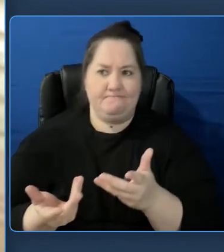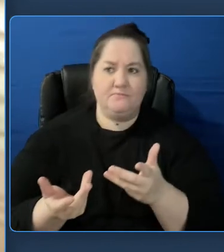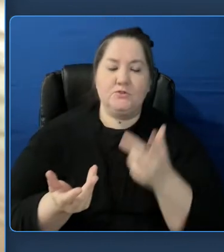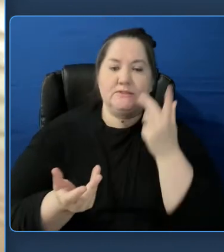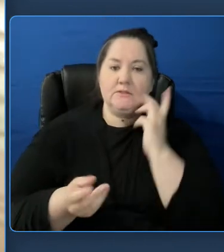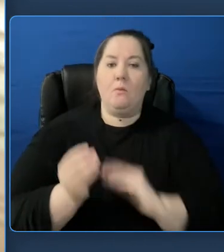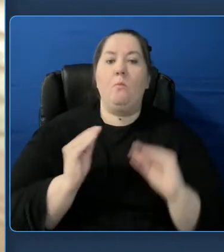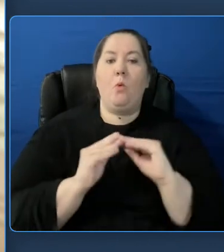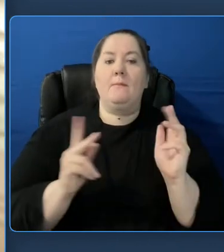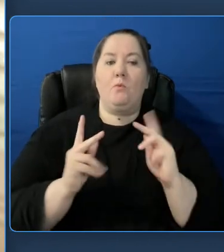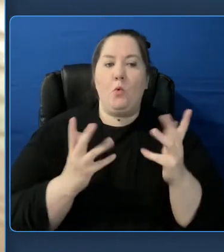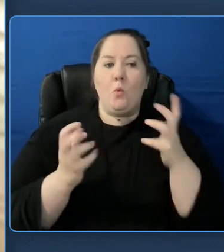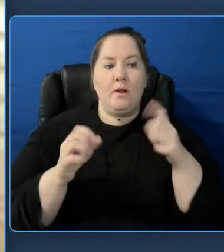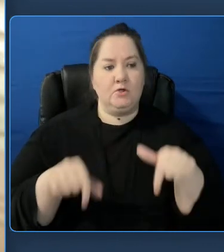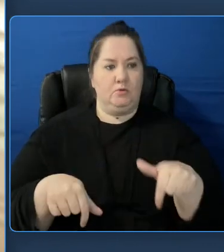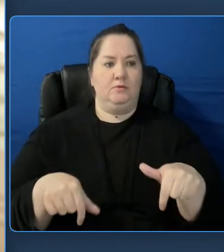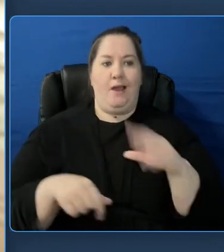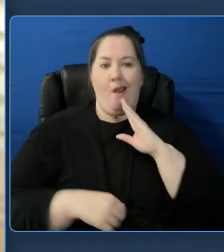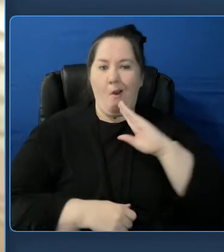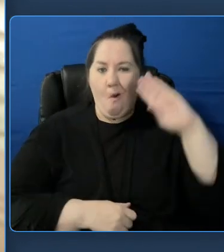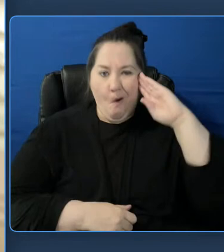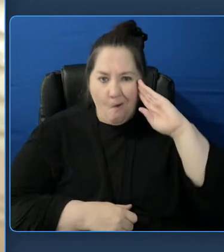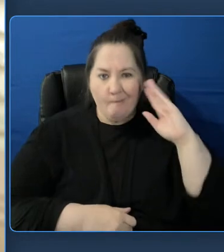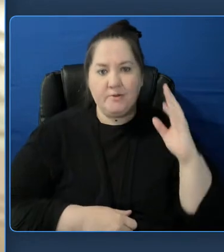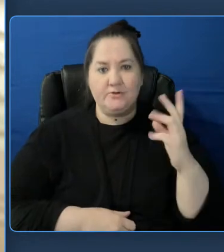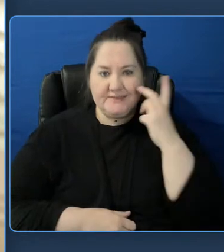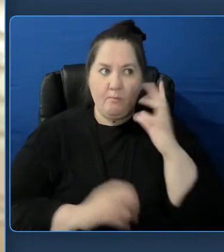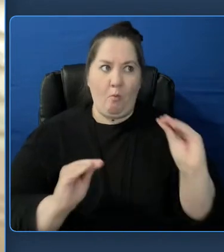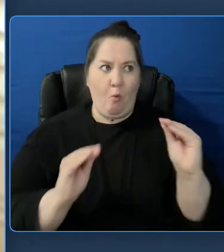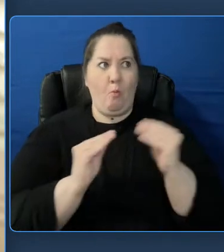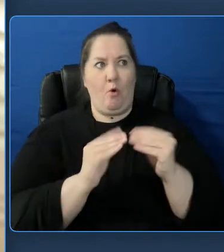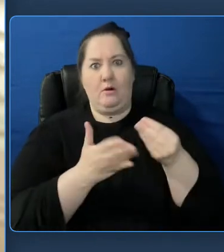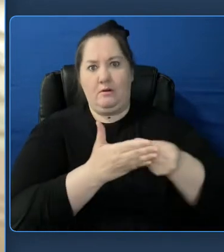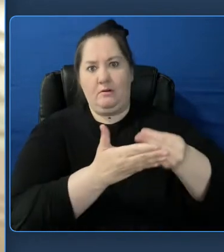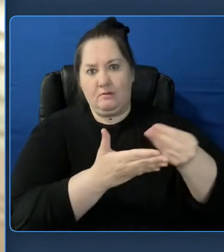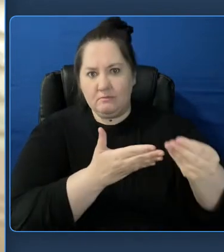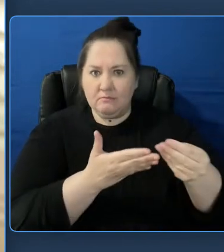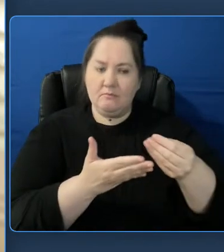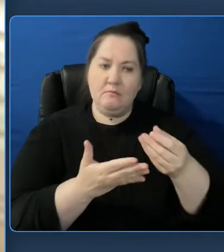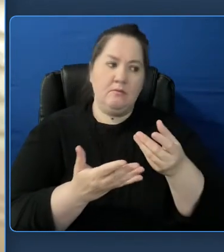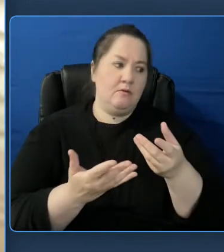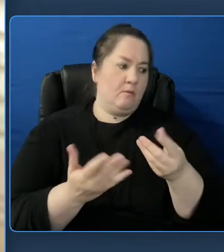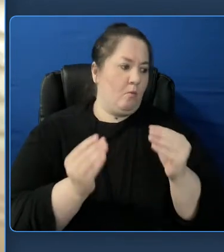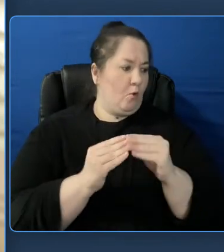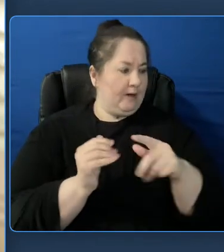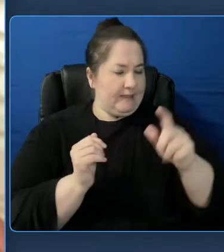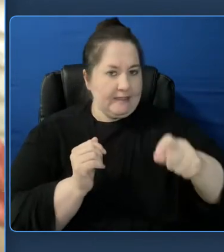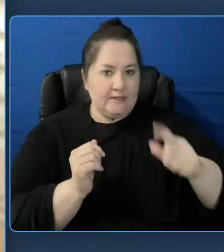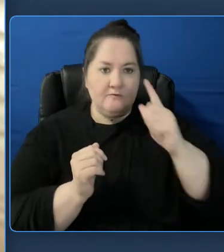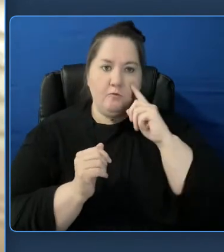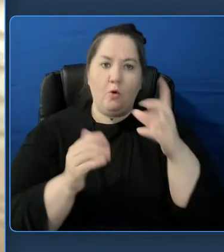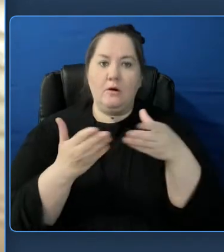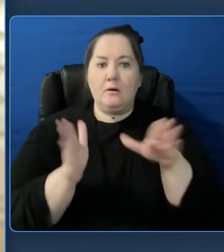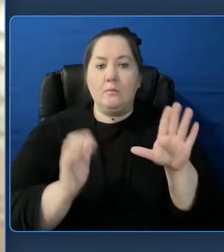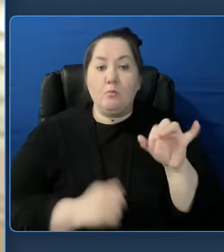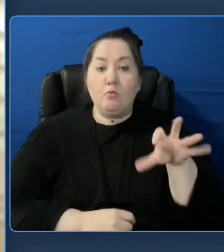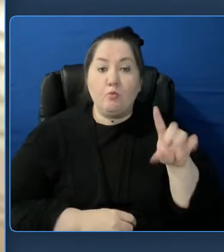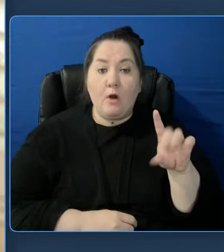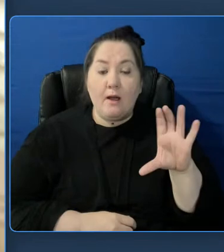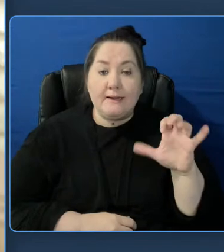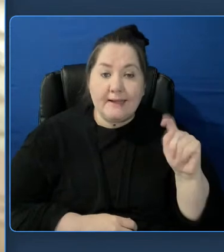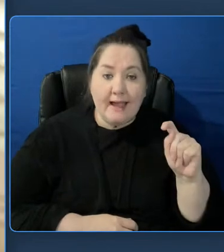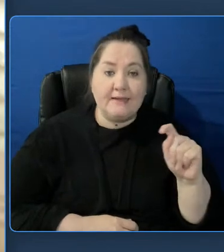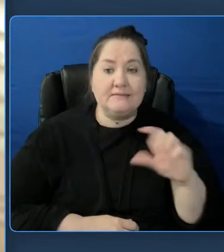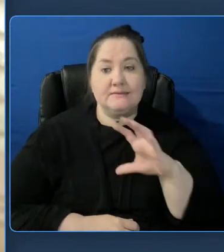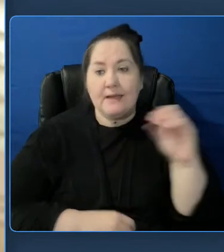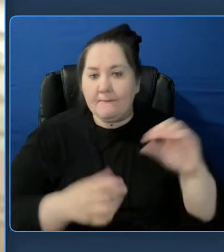you'll probably see more people wanting to do these kinds of things at home. You're also going to see a greater need for these kinds of things to broadcast out